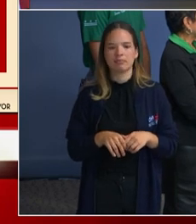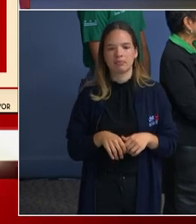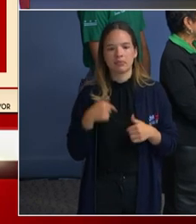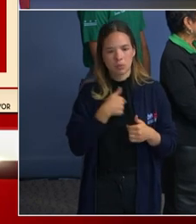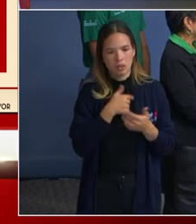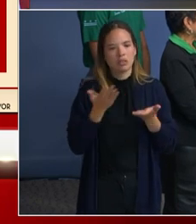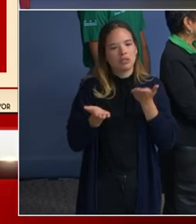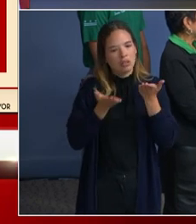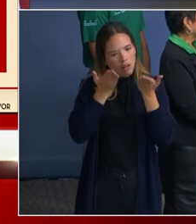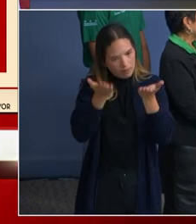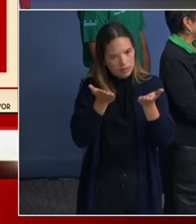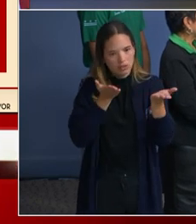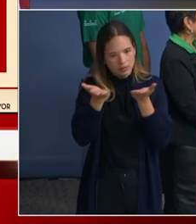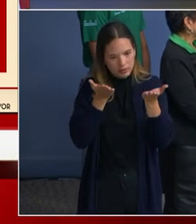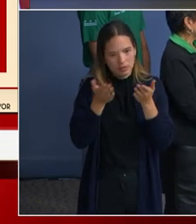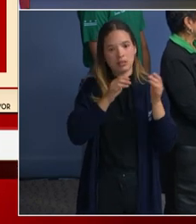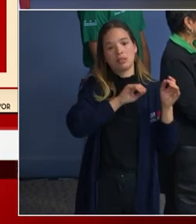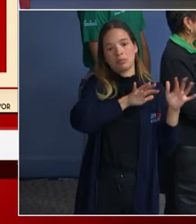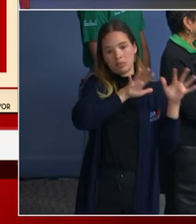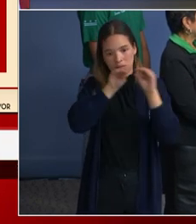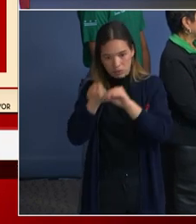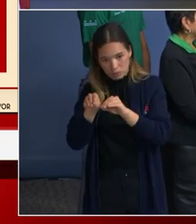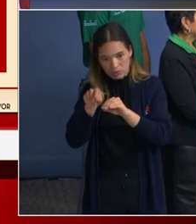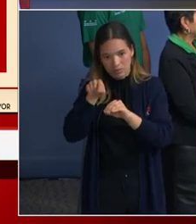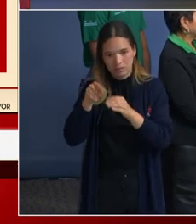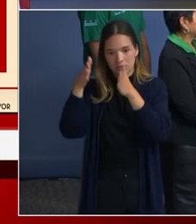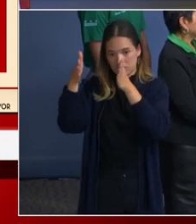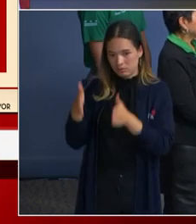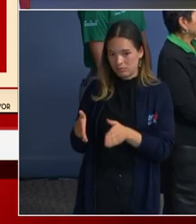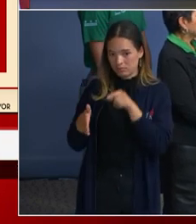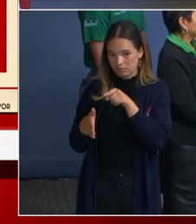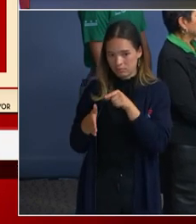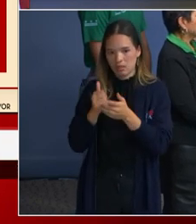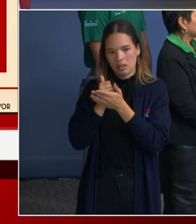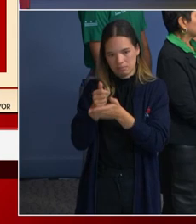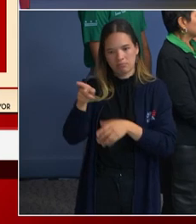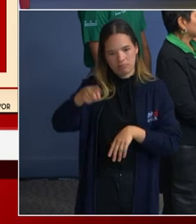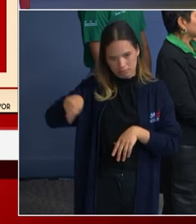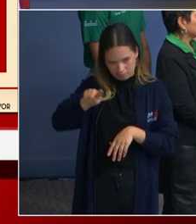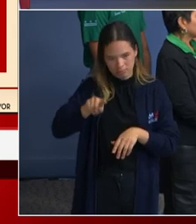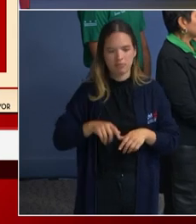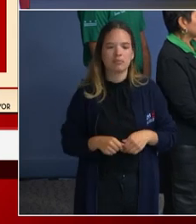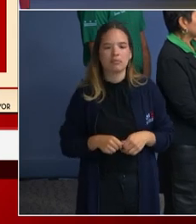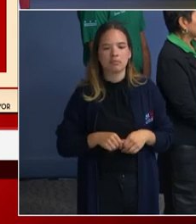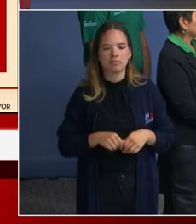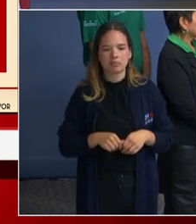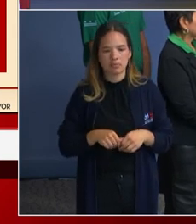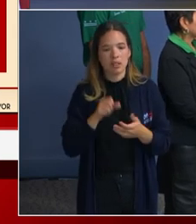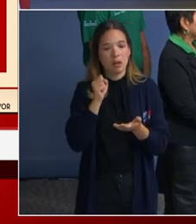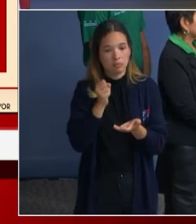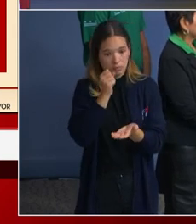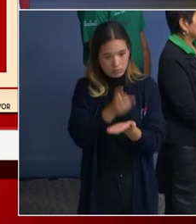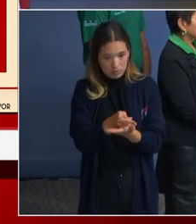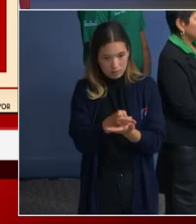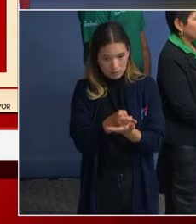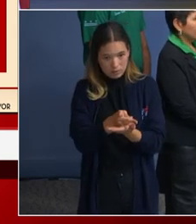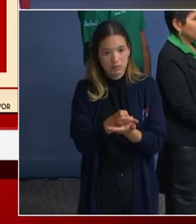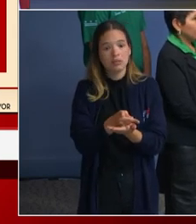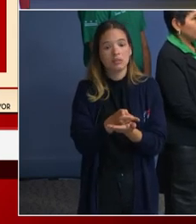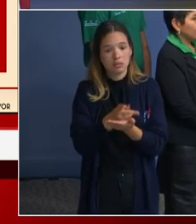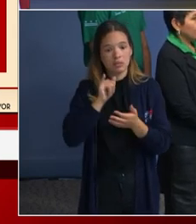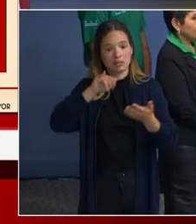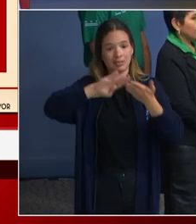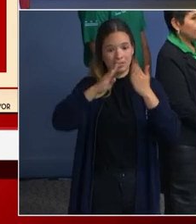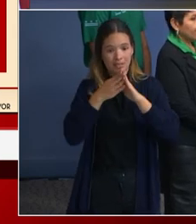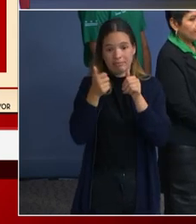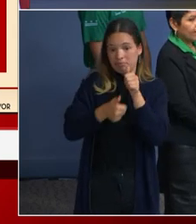to migrants arriving from the southern border states, authorize the city administrator and the chief financial officer to set